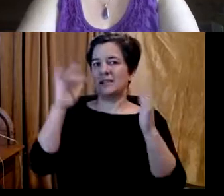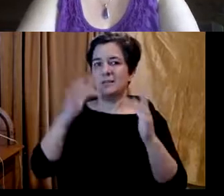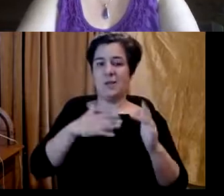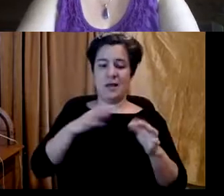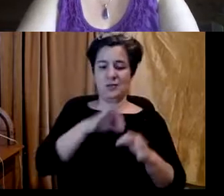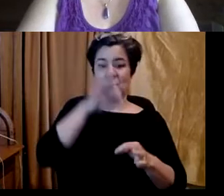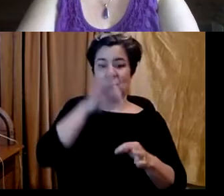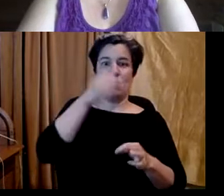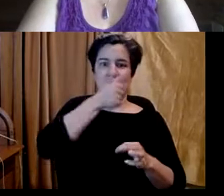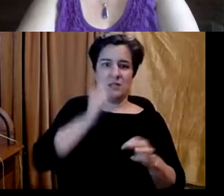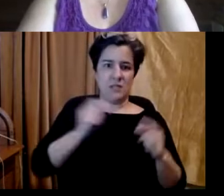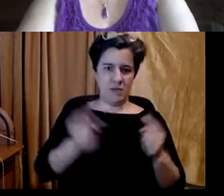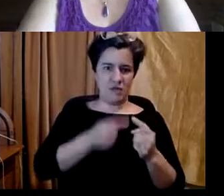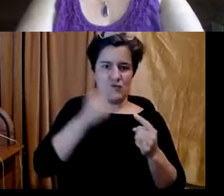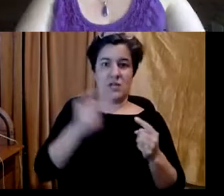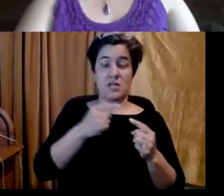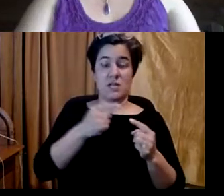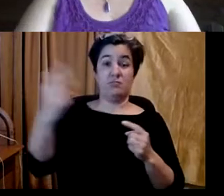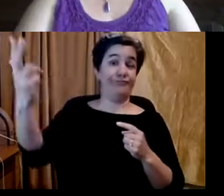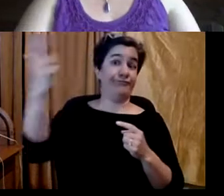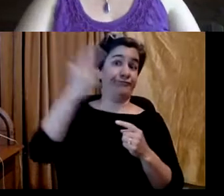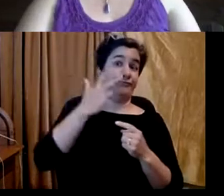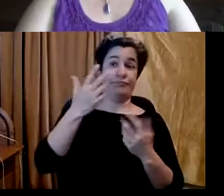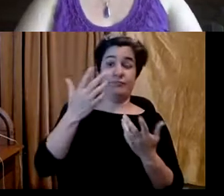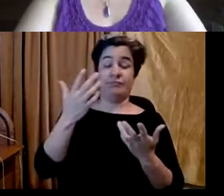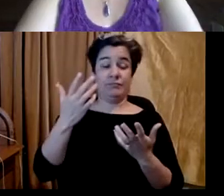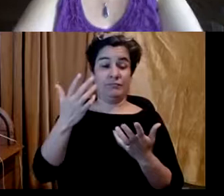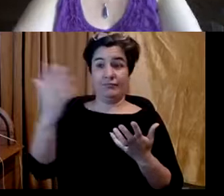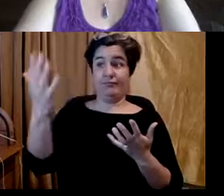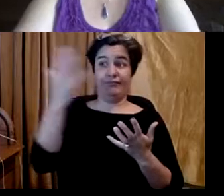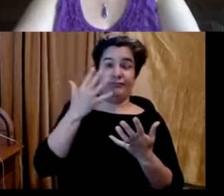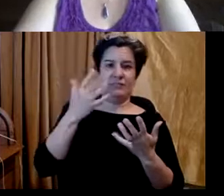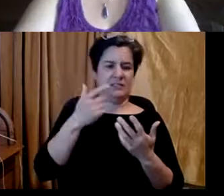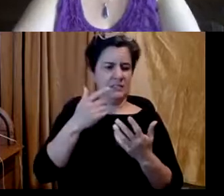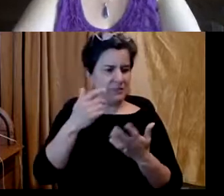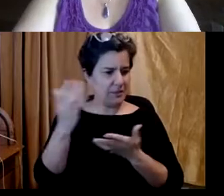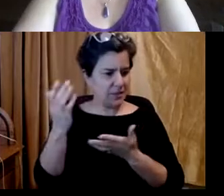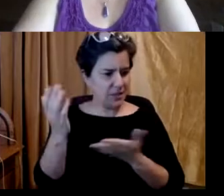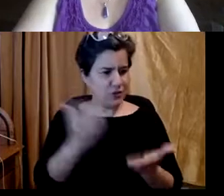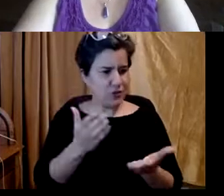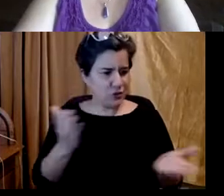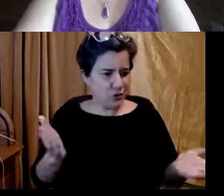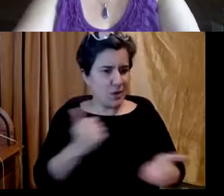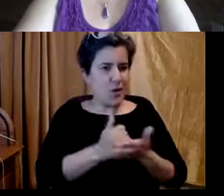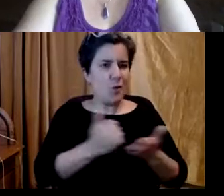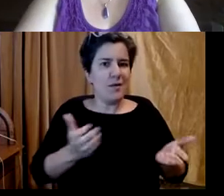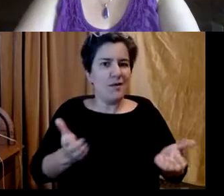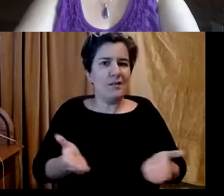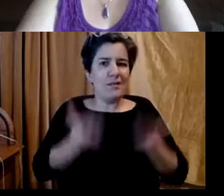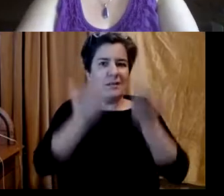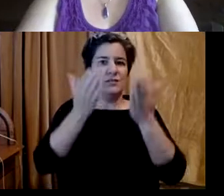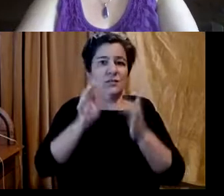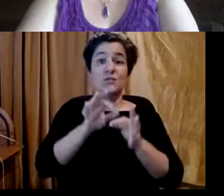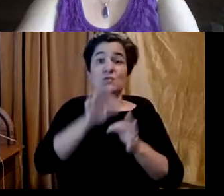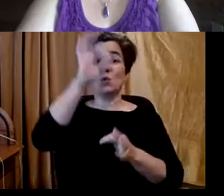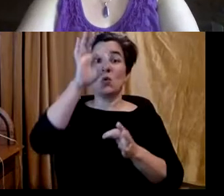suffering deeply, they came to me and they said that they came to help elevated souls and souls that are